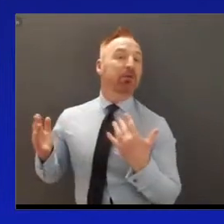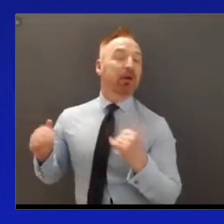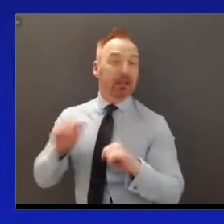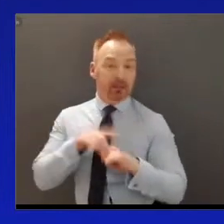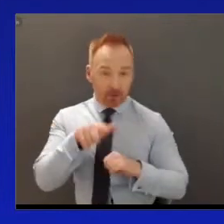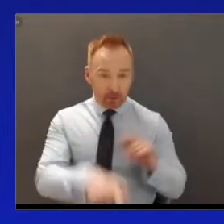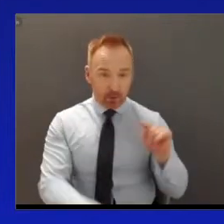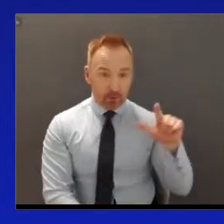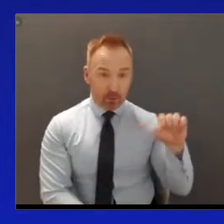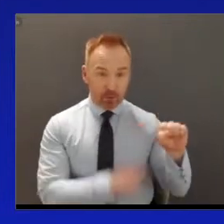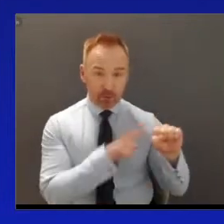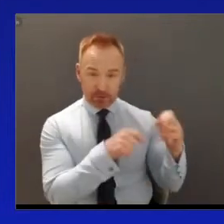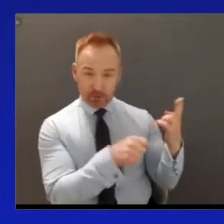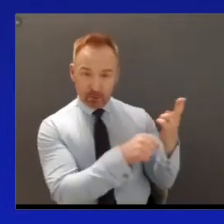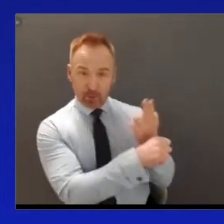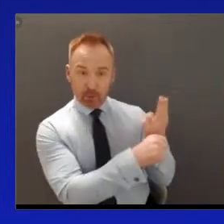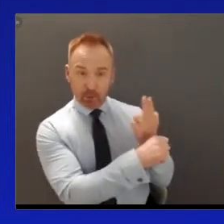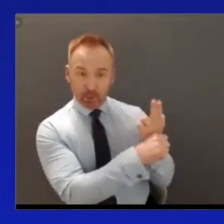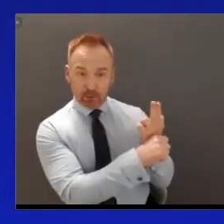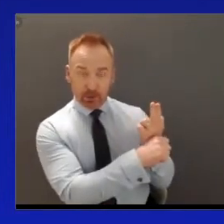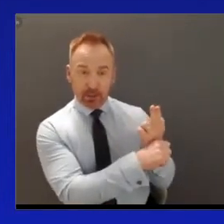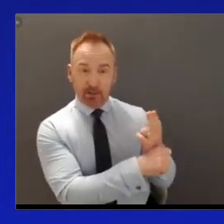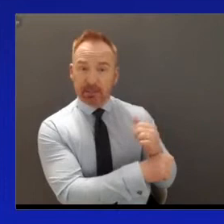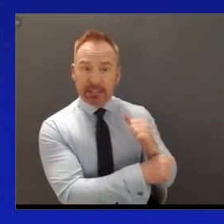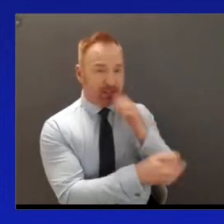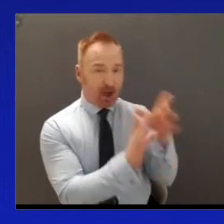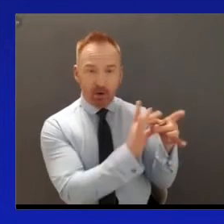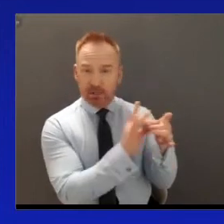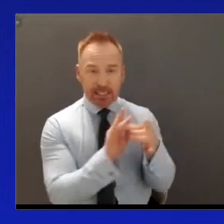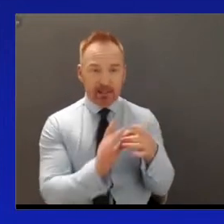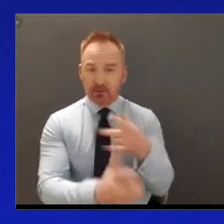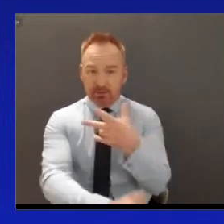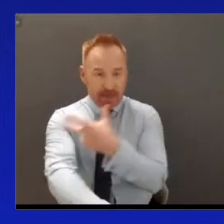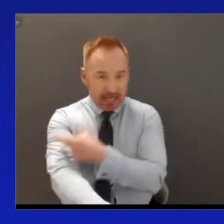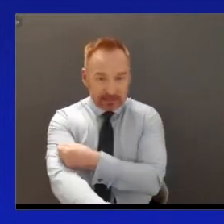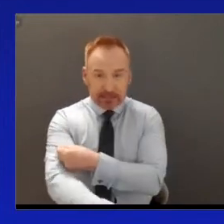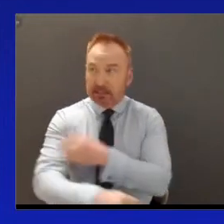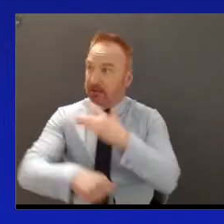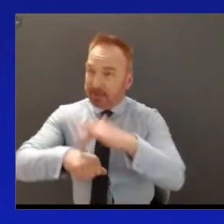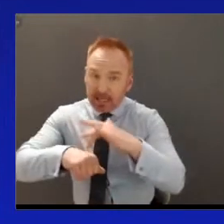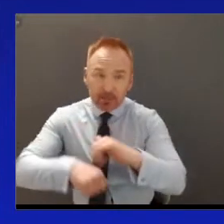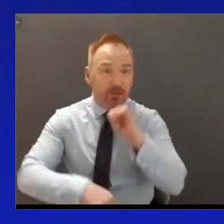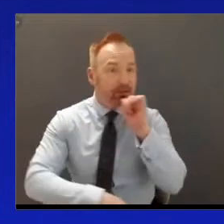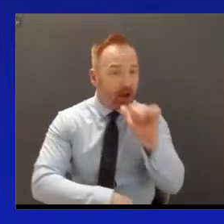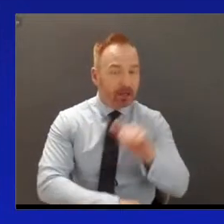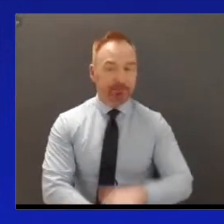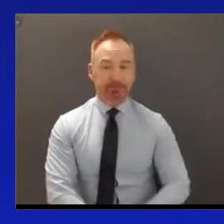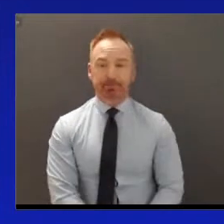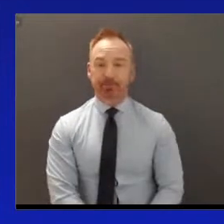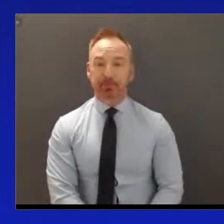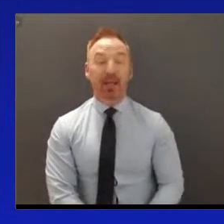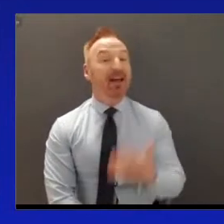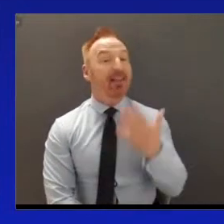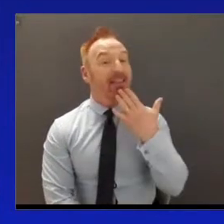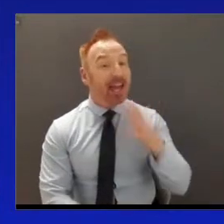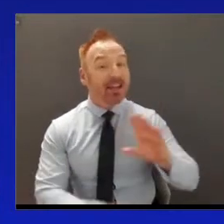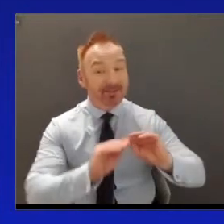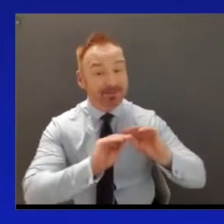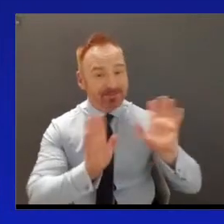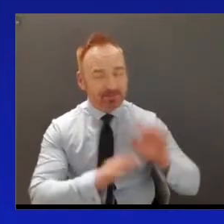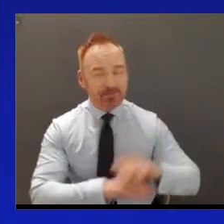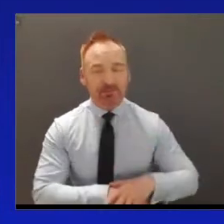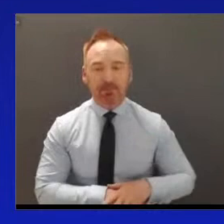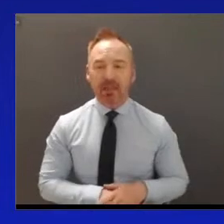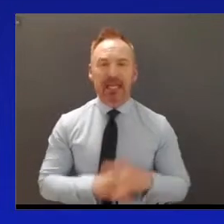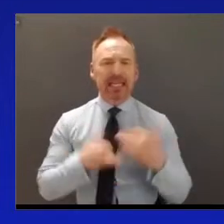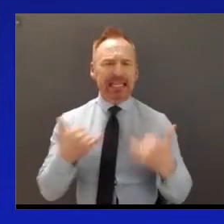and it's not related to the vaccine availability. Okay, thank you for clarifying. If I can stray